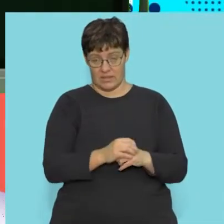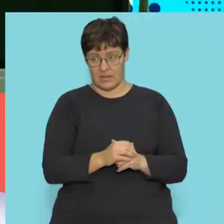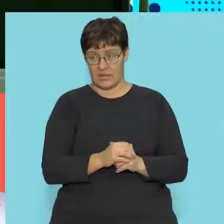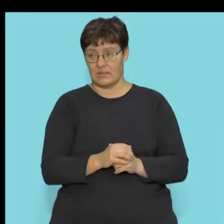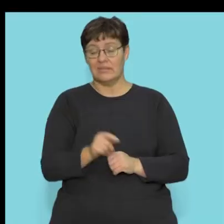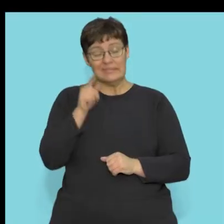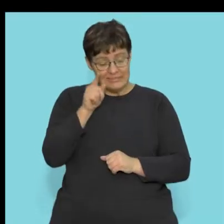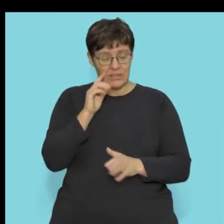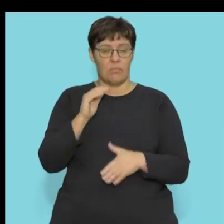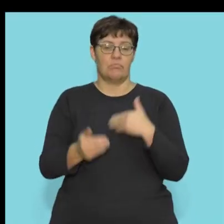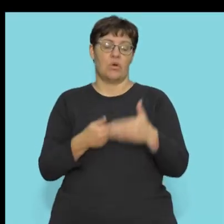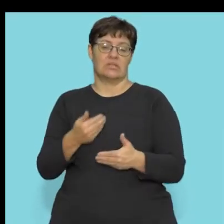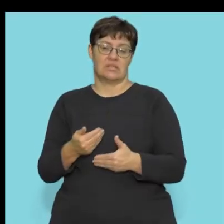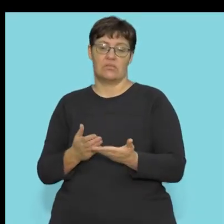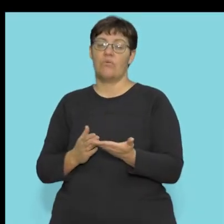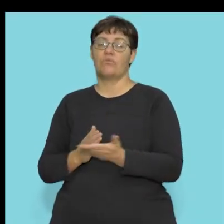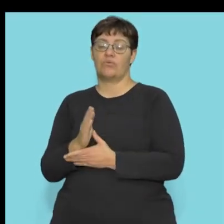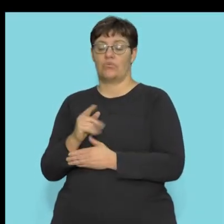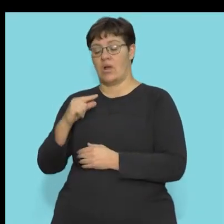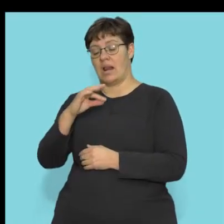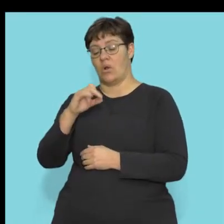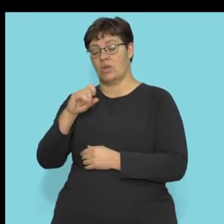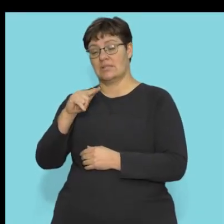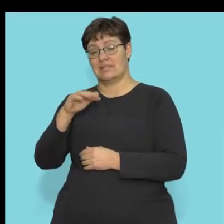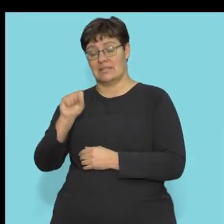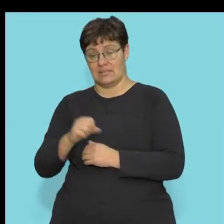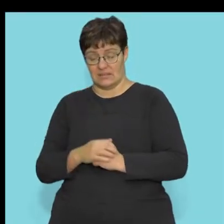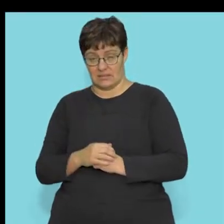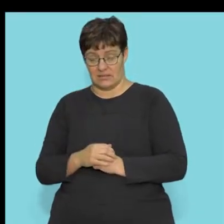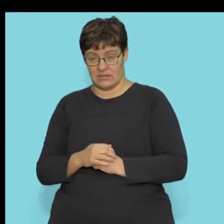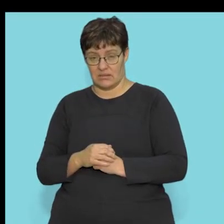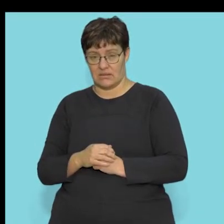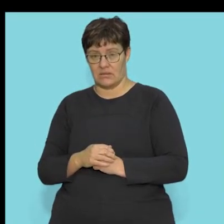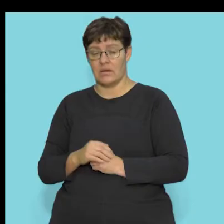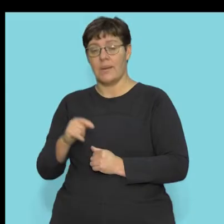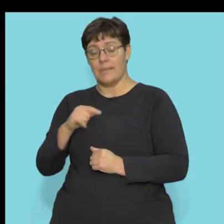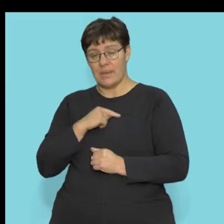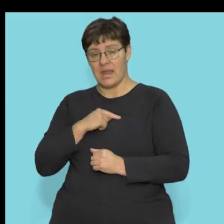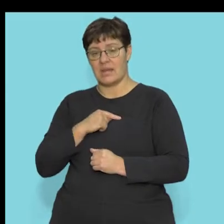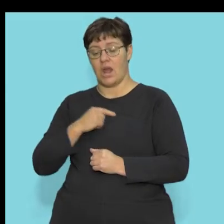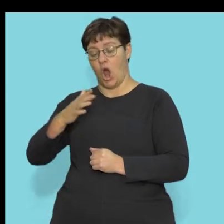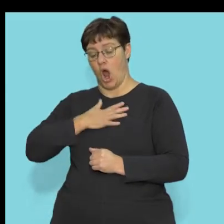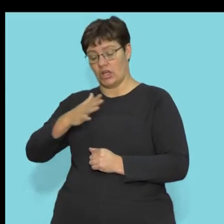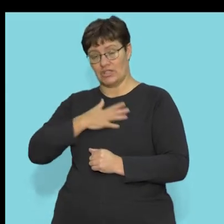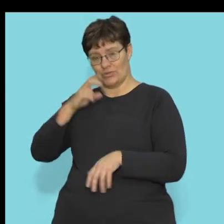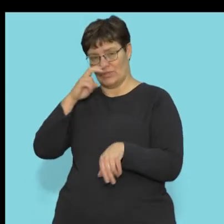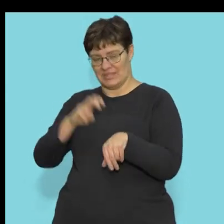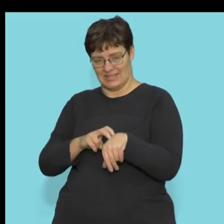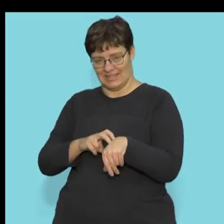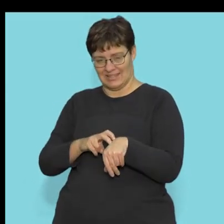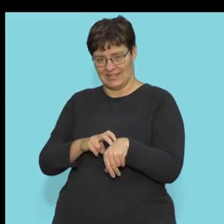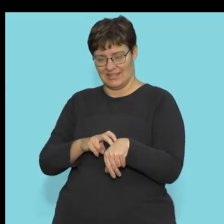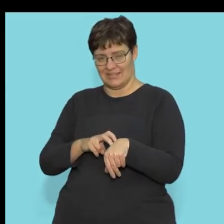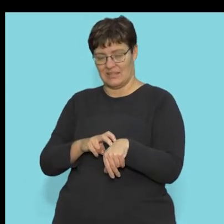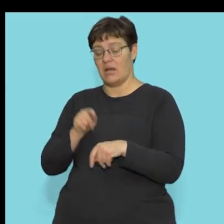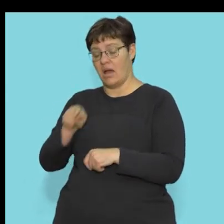the process that occurs during glycolysis, and that gives you, in anaerobic respiration, lactic acid. So the